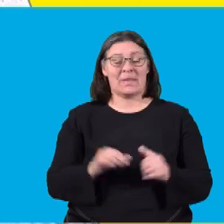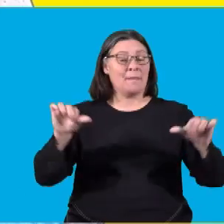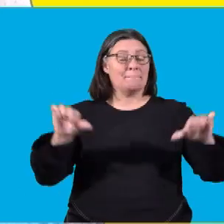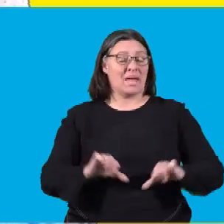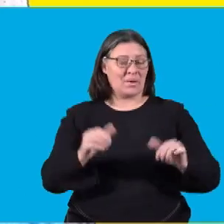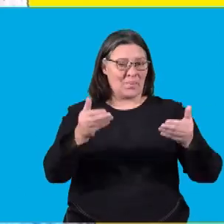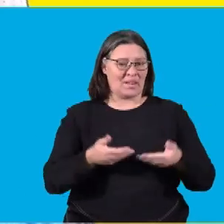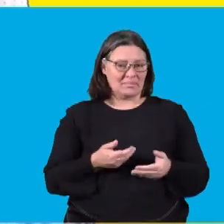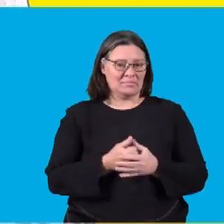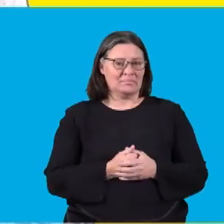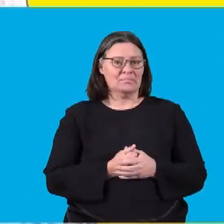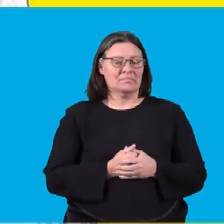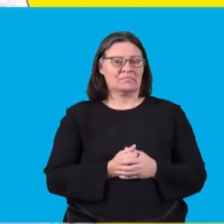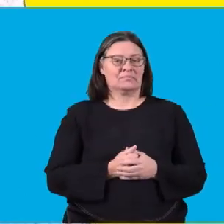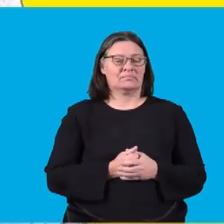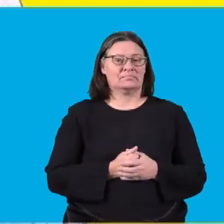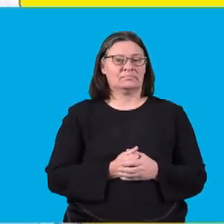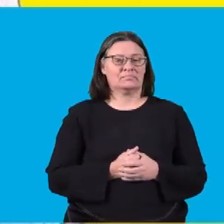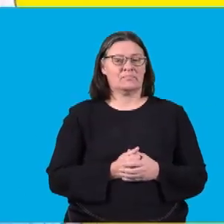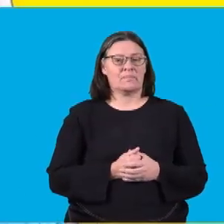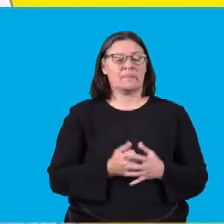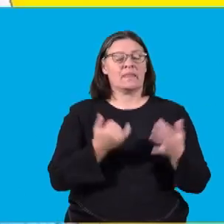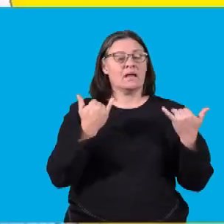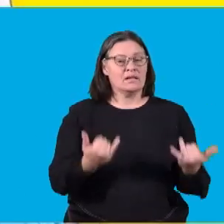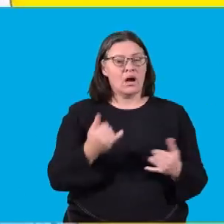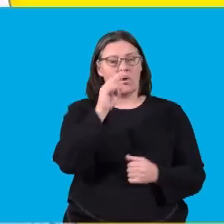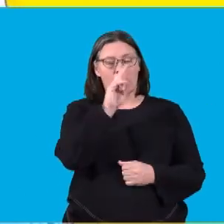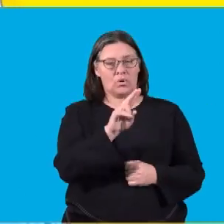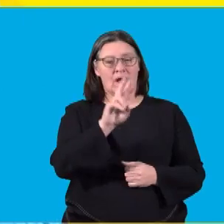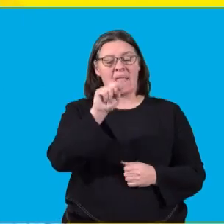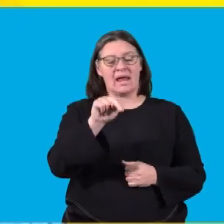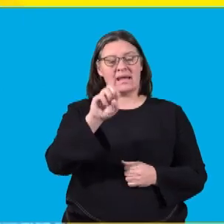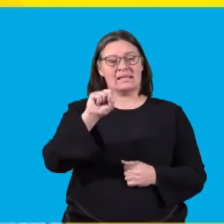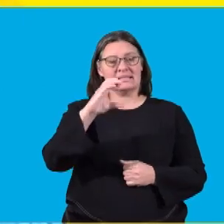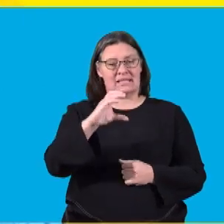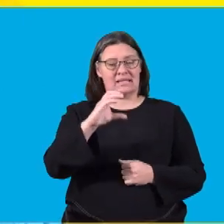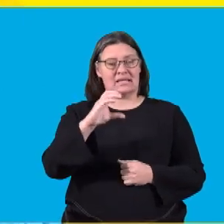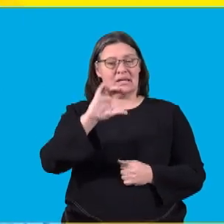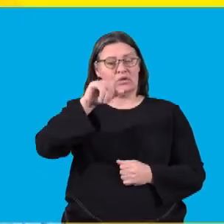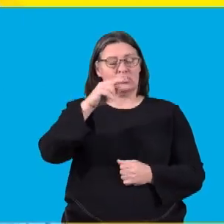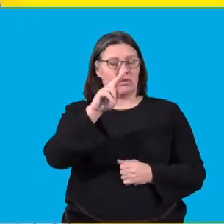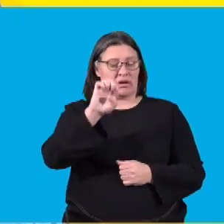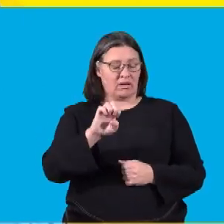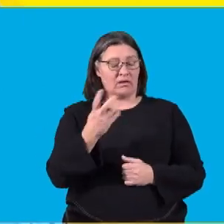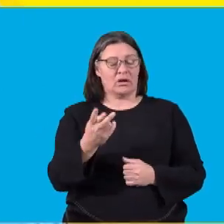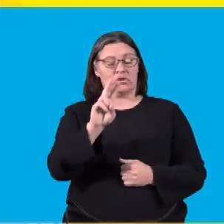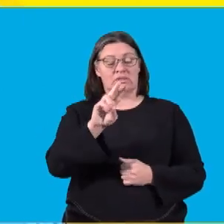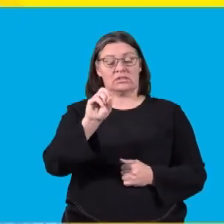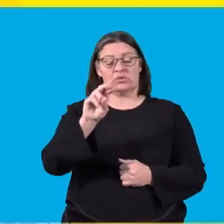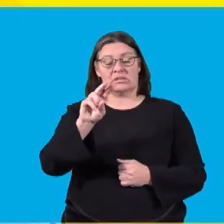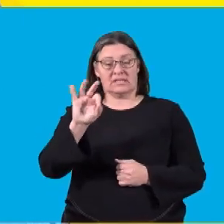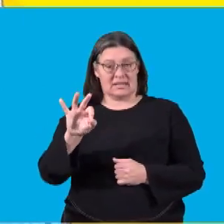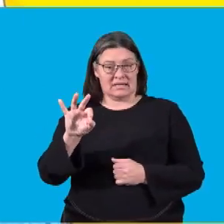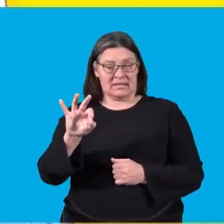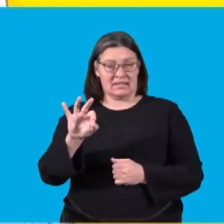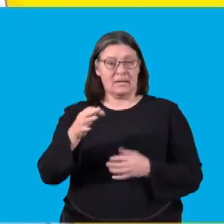Welcome back from the ad break. We are now going to look at the NSC June for the year 2023 paper.